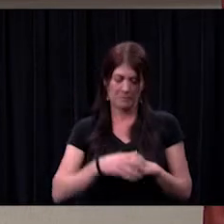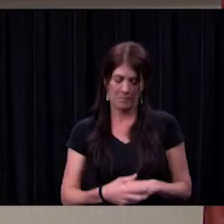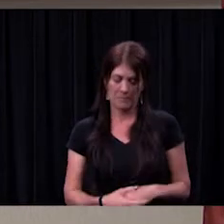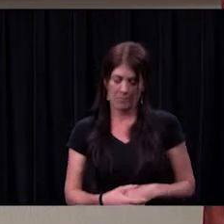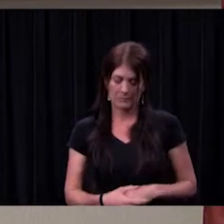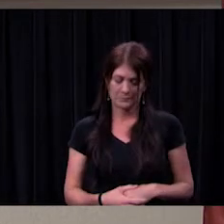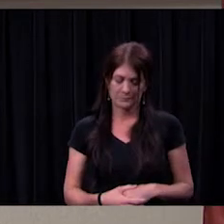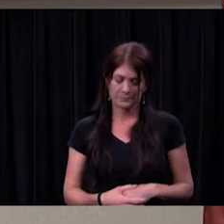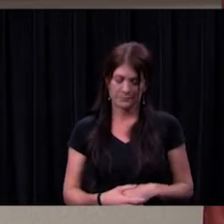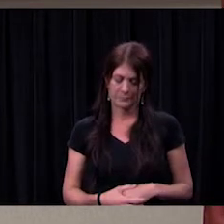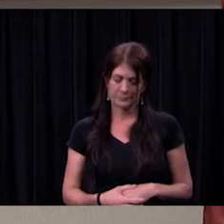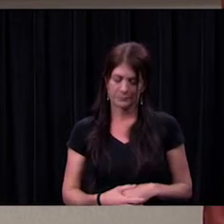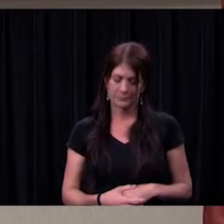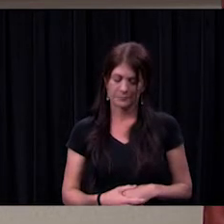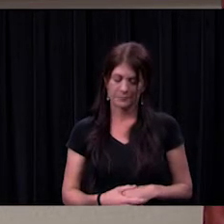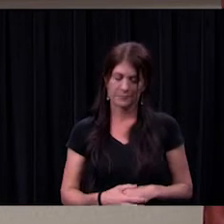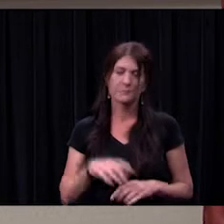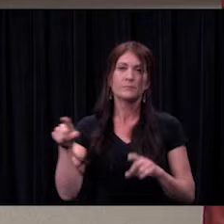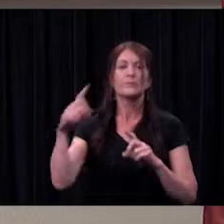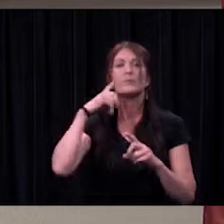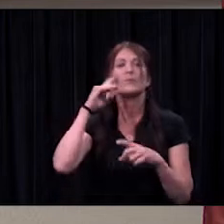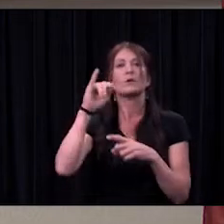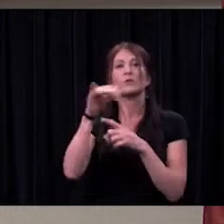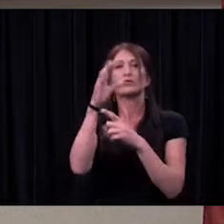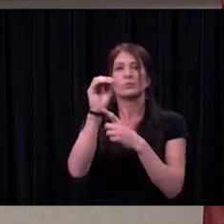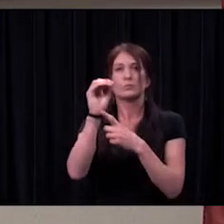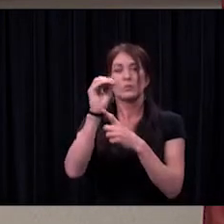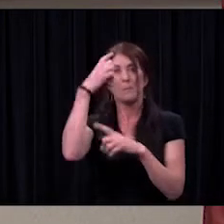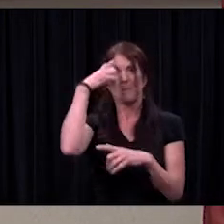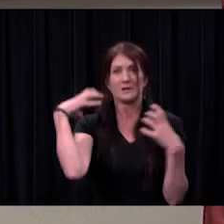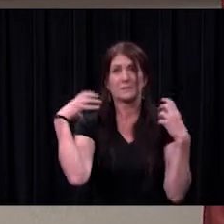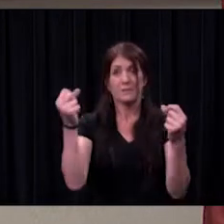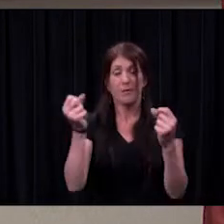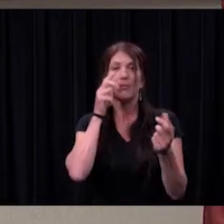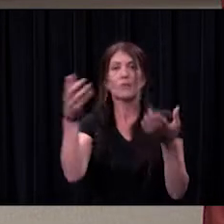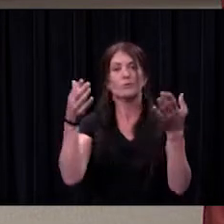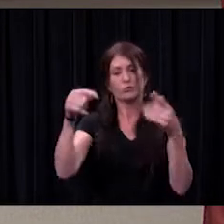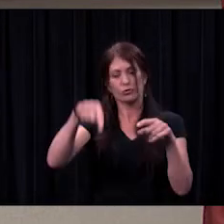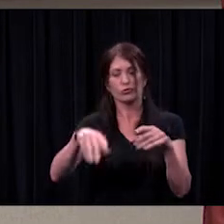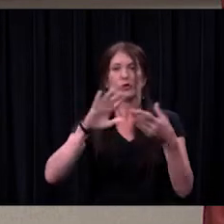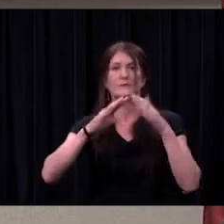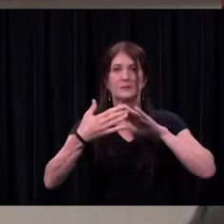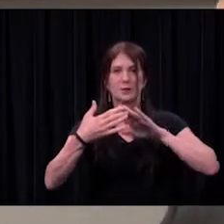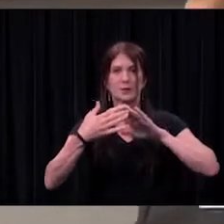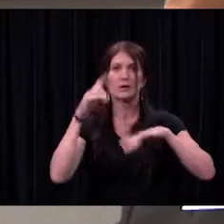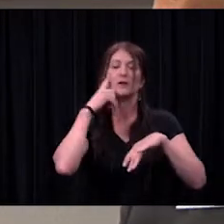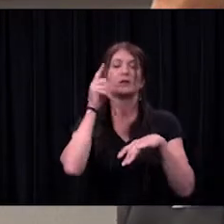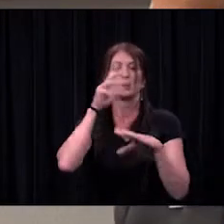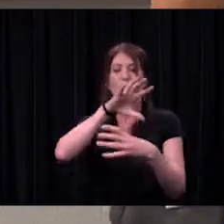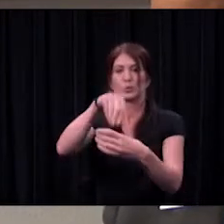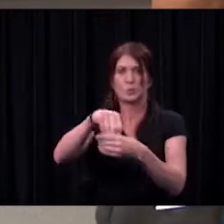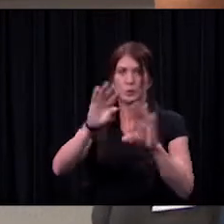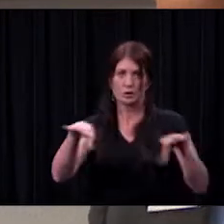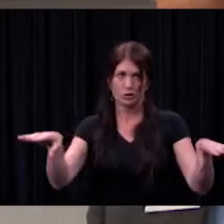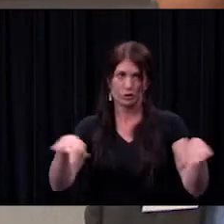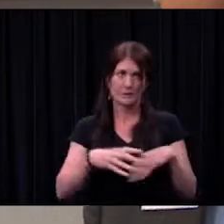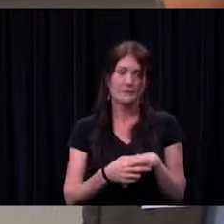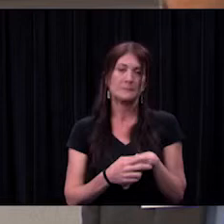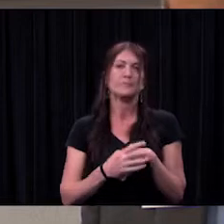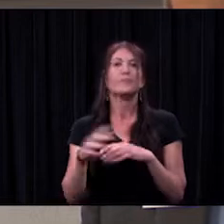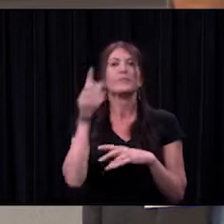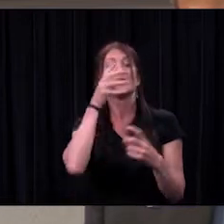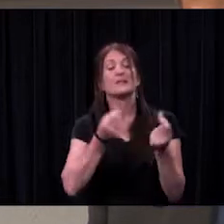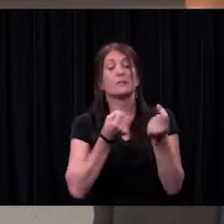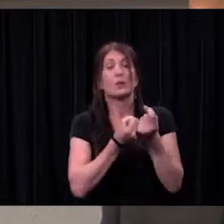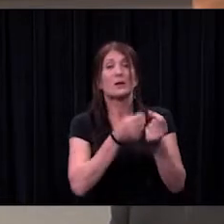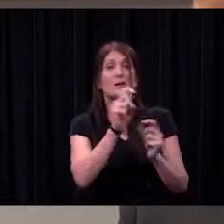Johnson County Mental Health serves county residents living with mental illness, which includes children. Their mission has supported the needs of our district's students and families as they